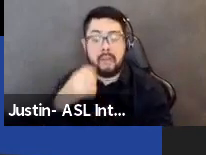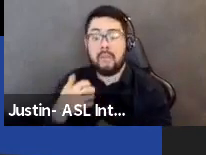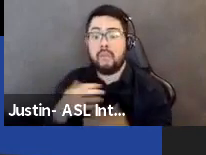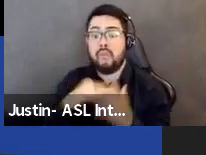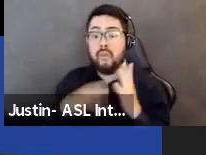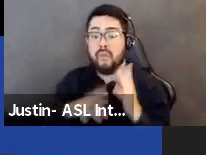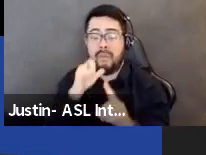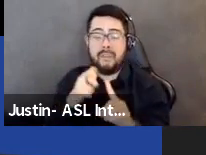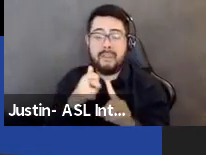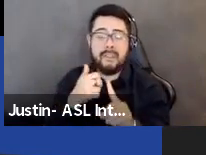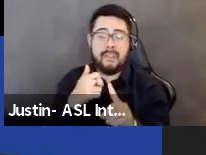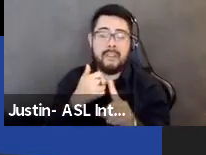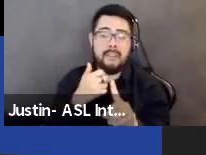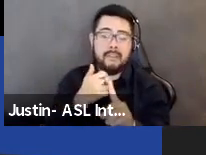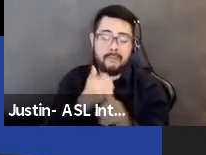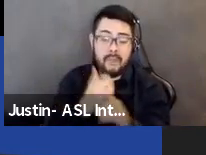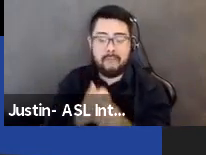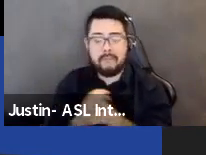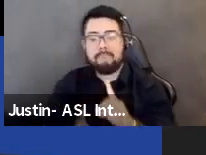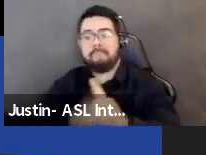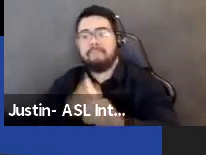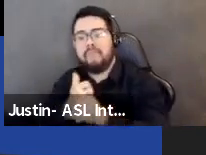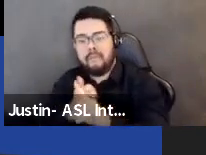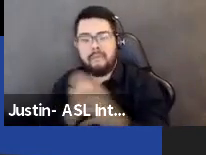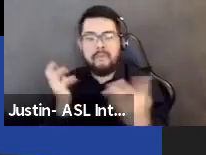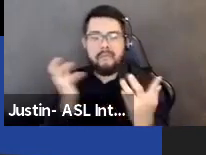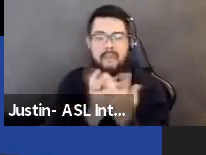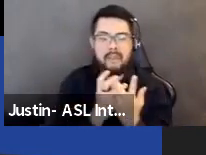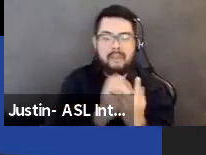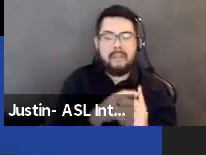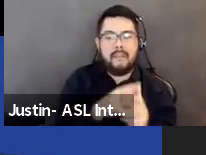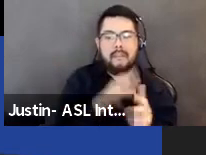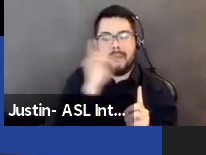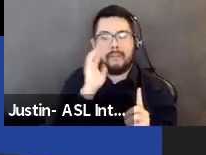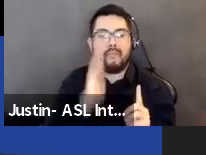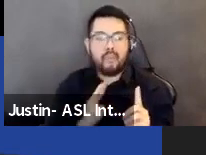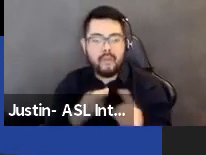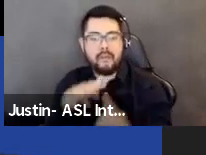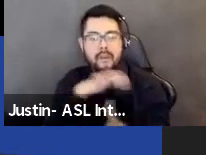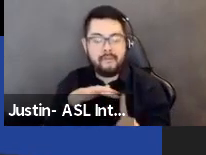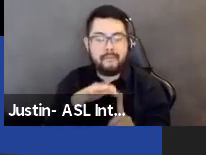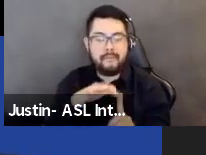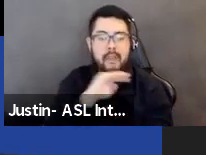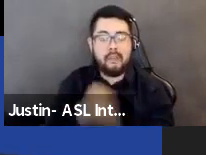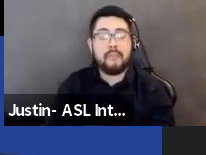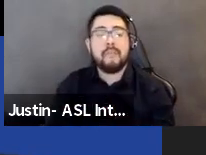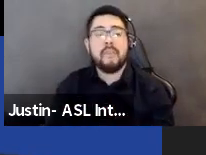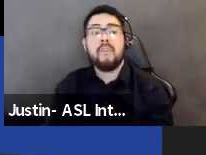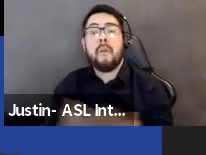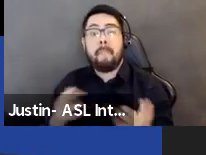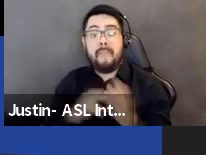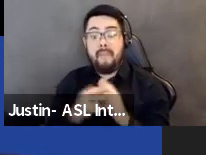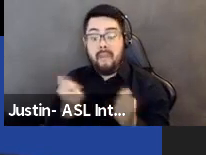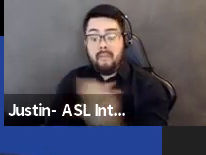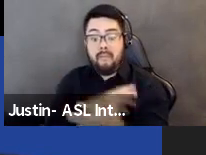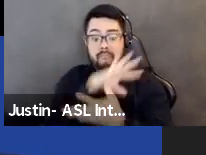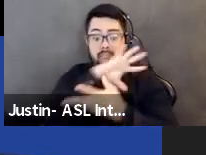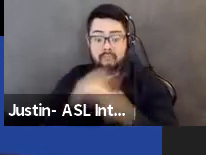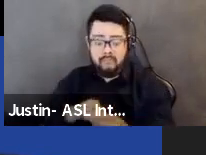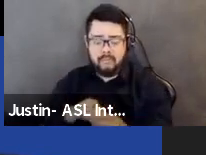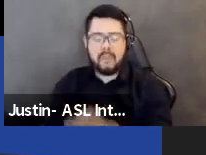impacted also fit in the demographic areas so with all of that this is what happened we took the facility's